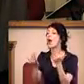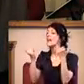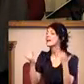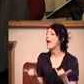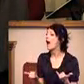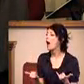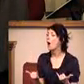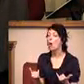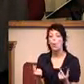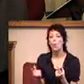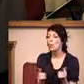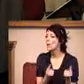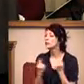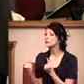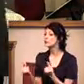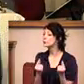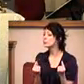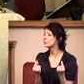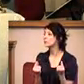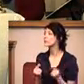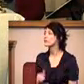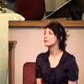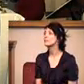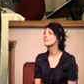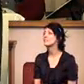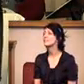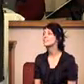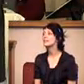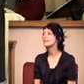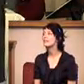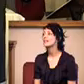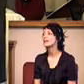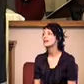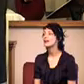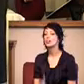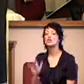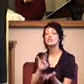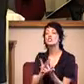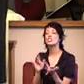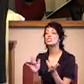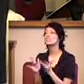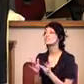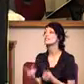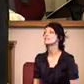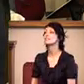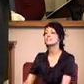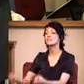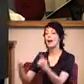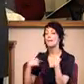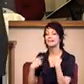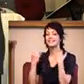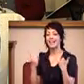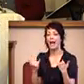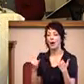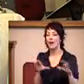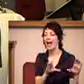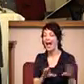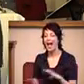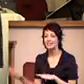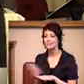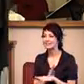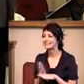do? Amen? I love this one. I was going to call it this. Jesus is coming. Now act busy.